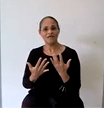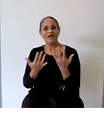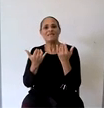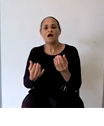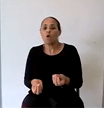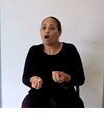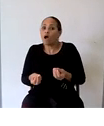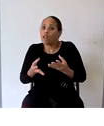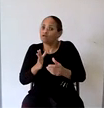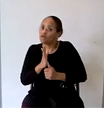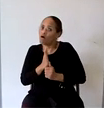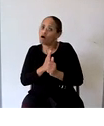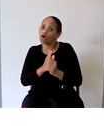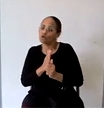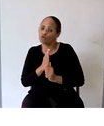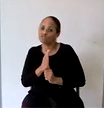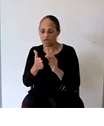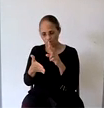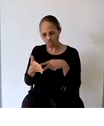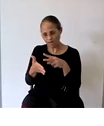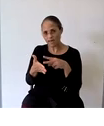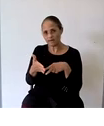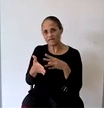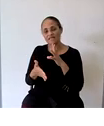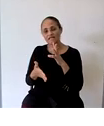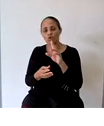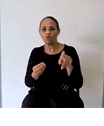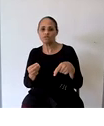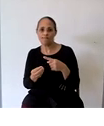the articles that I've read that talked about